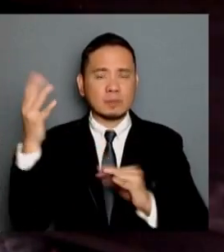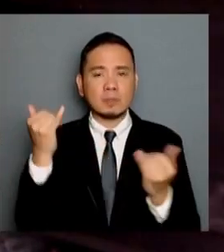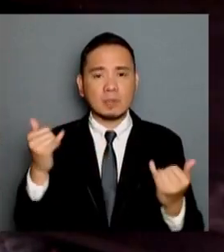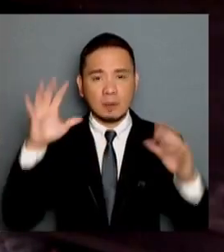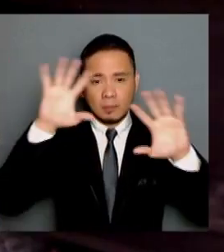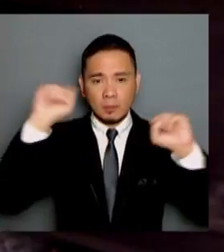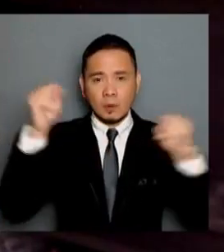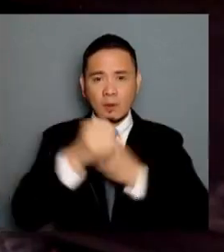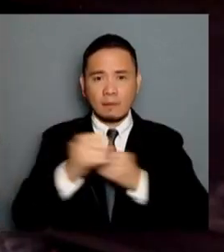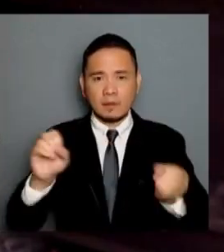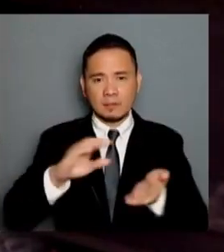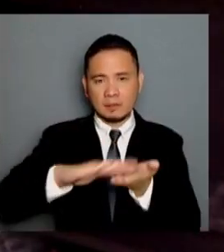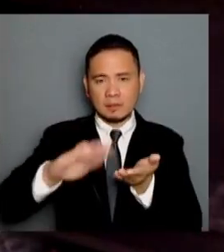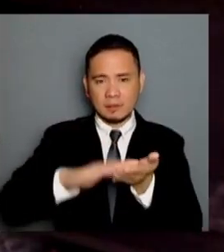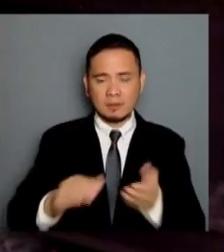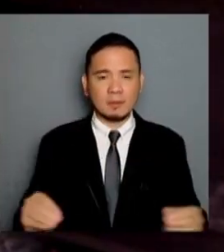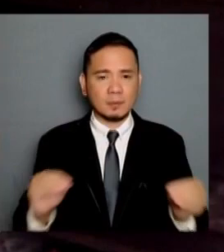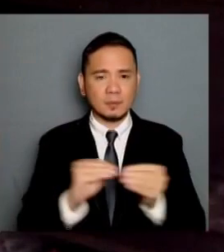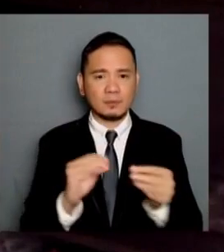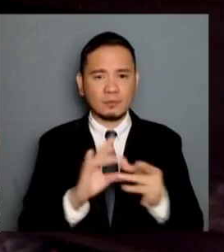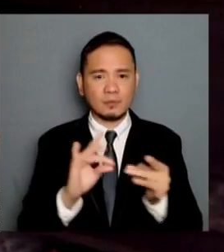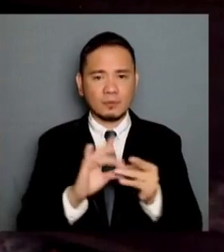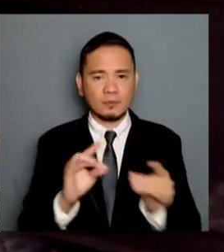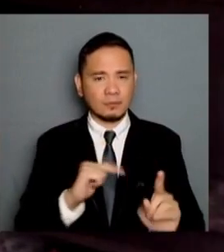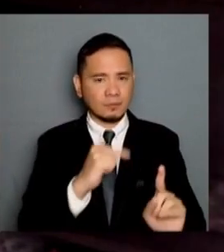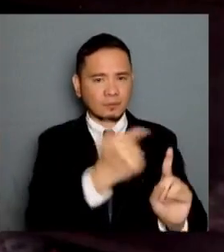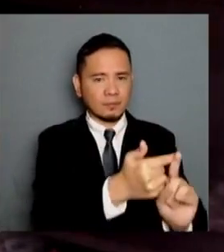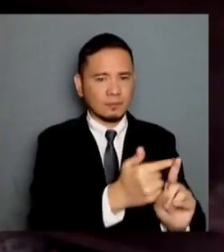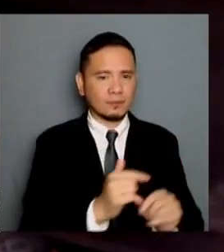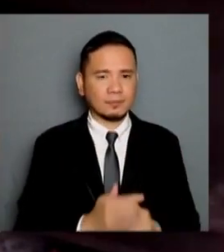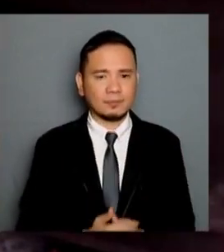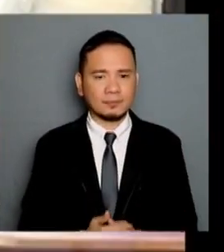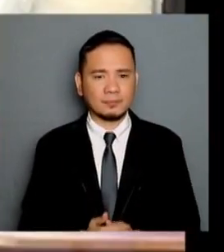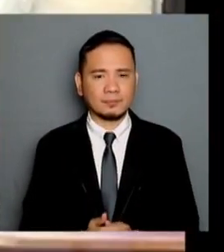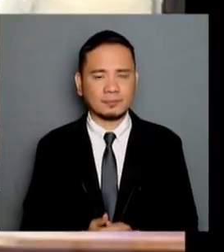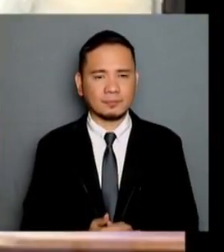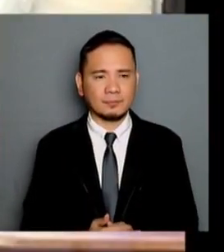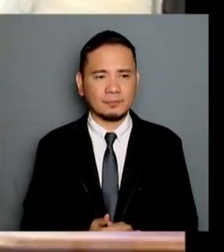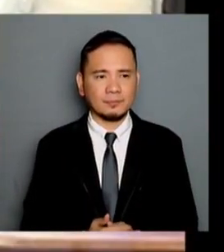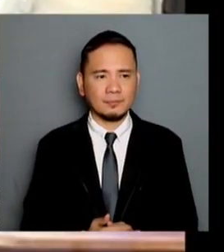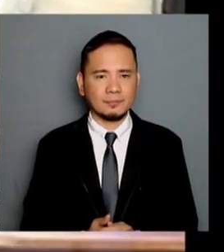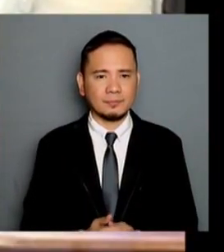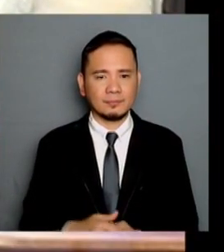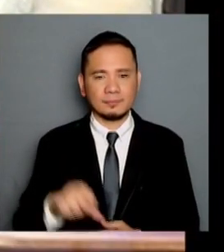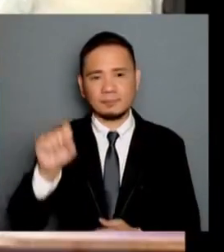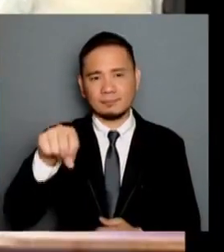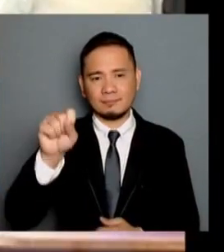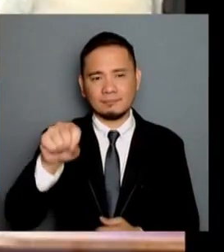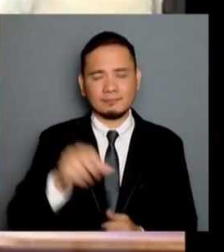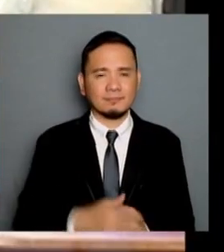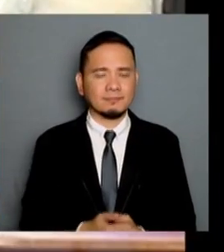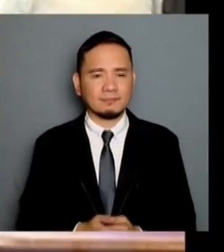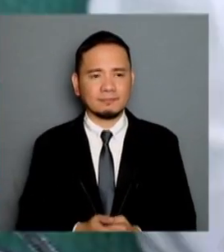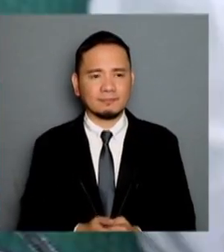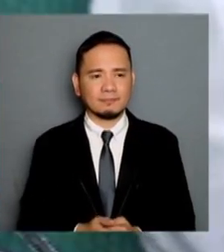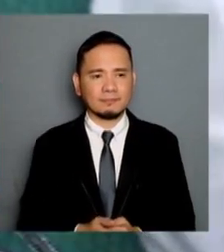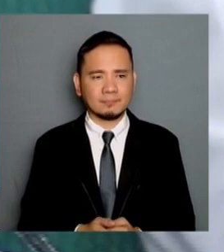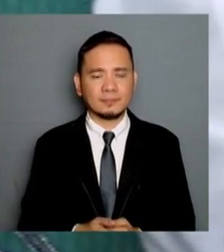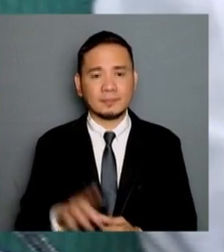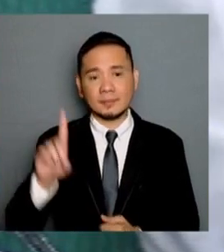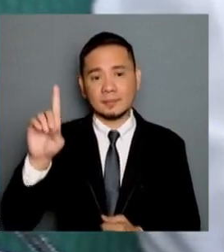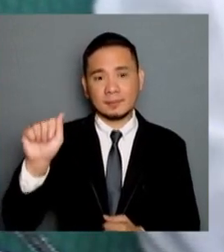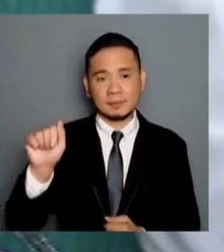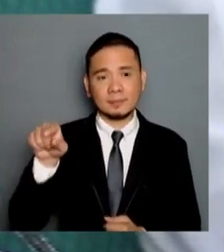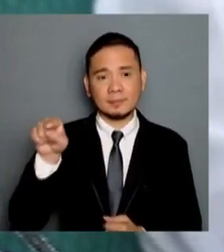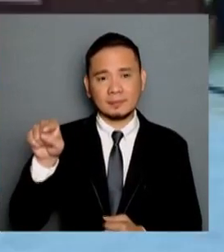president. Jervis Manaha now joins us with that story. Jervis. Yes, Carmina. Officials of the Department of Agriculture and the Sugar